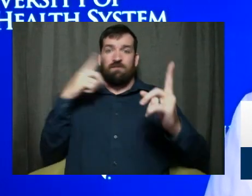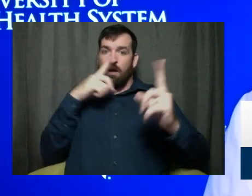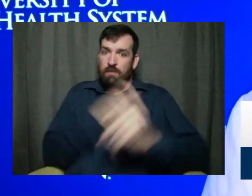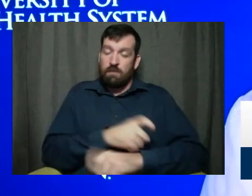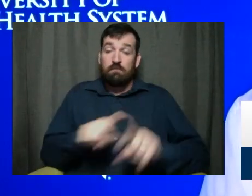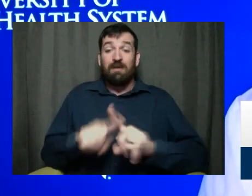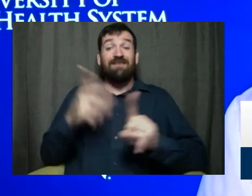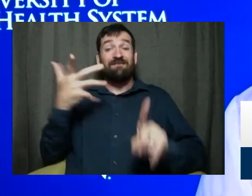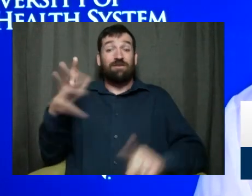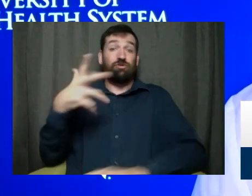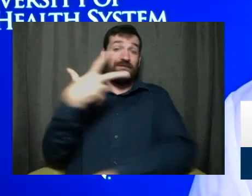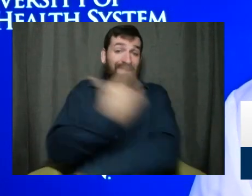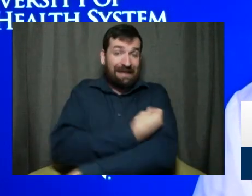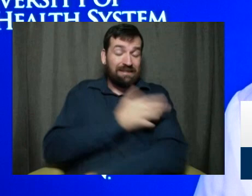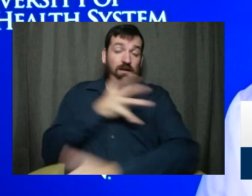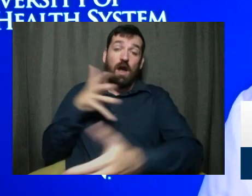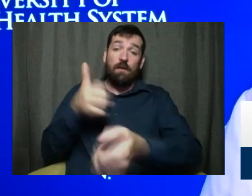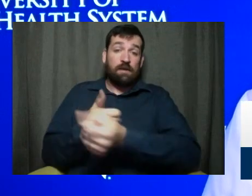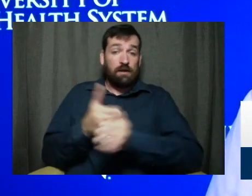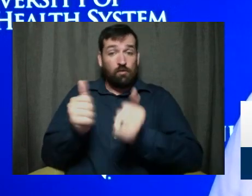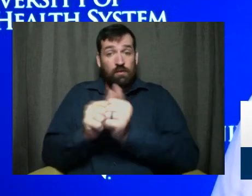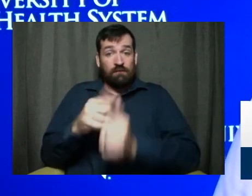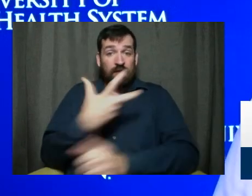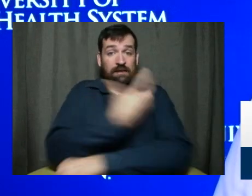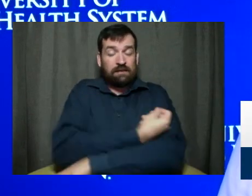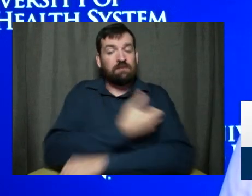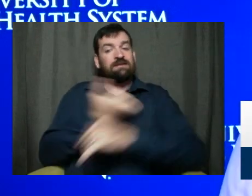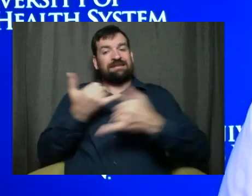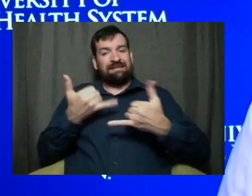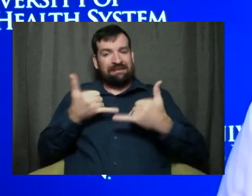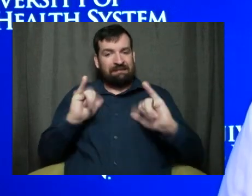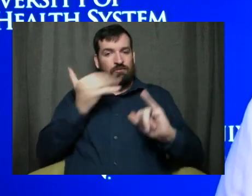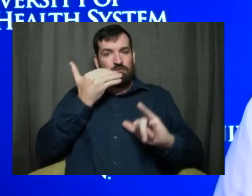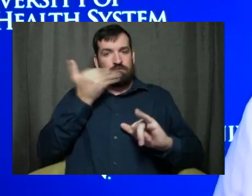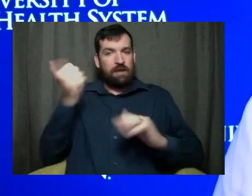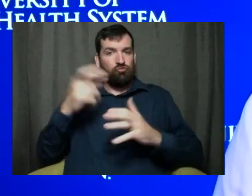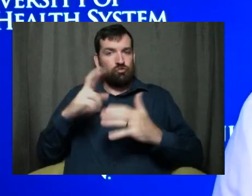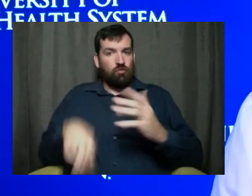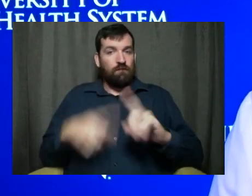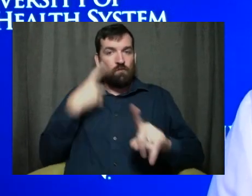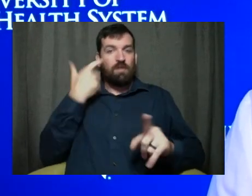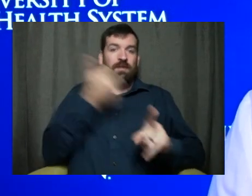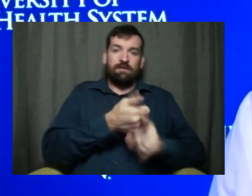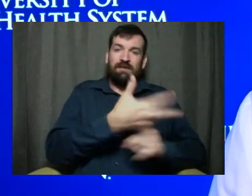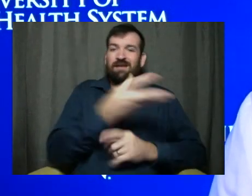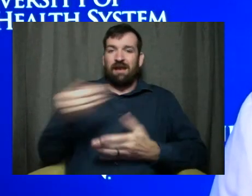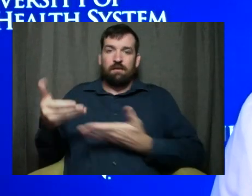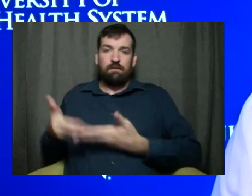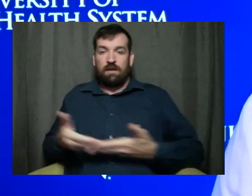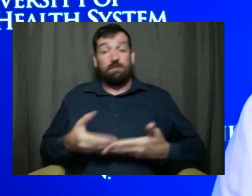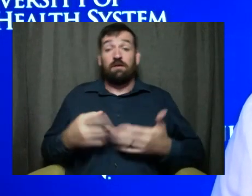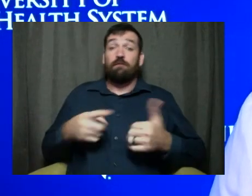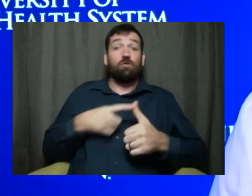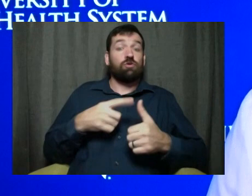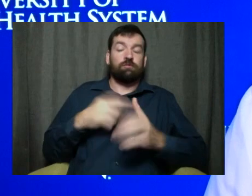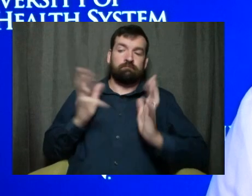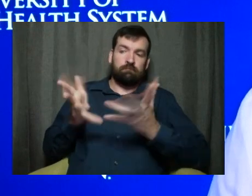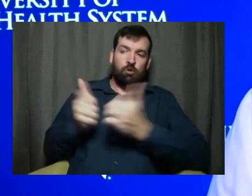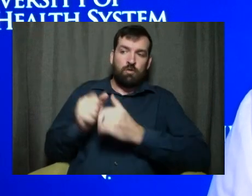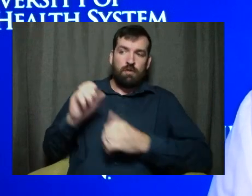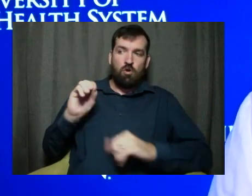and are up to date with vaccine continue to have better outcomes for both them and their babies. So it starts with talking with your